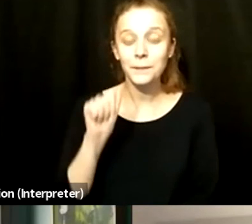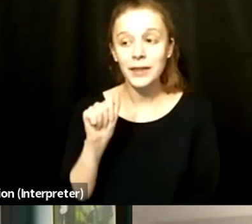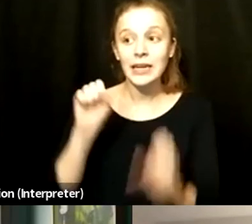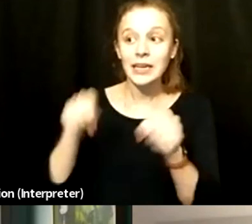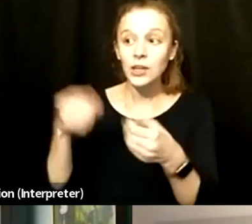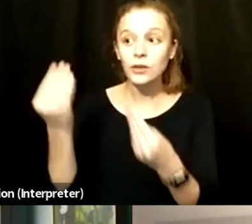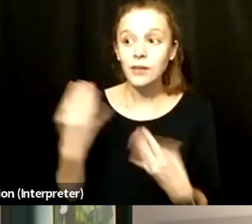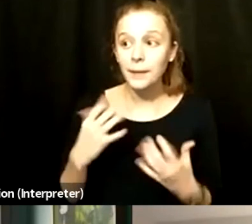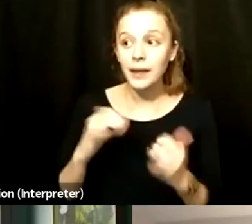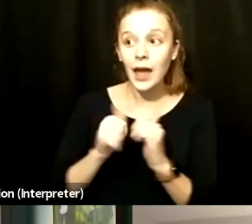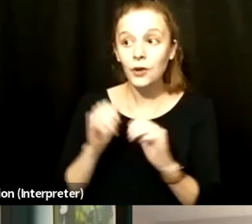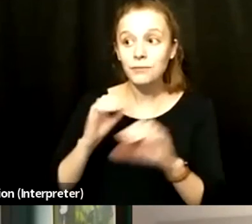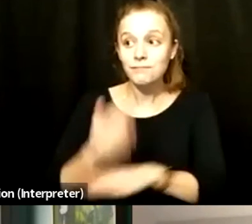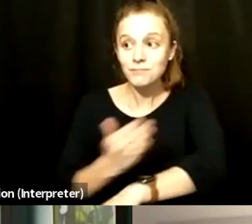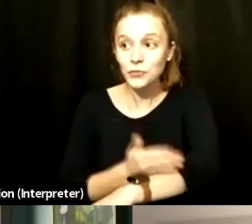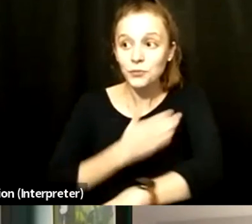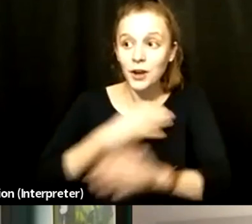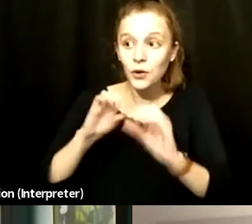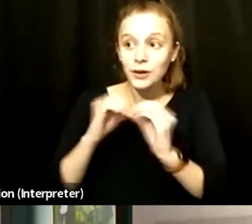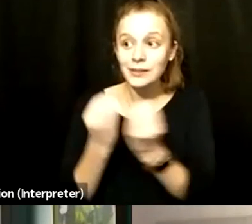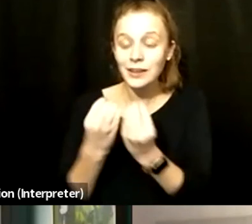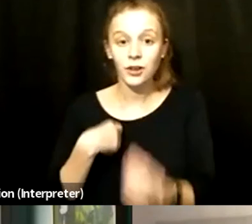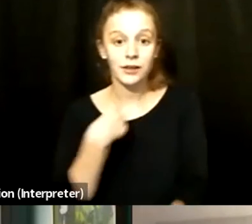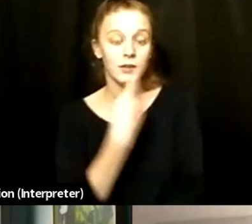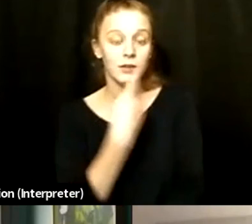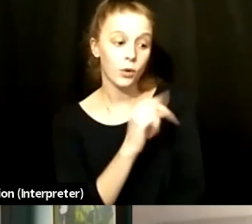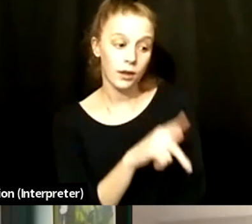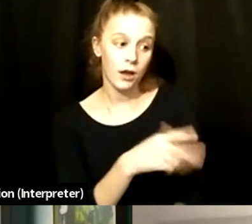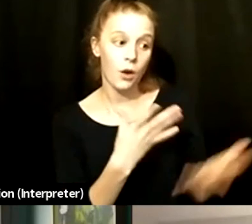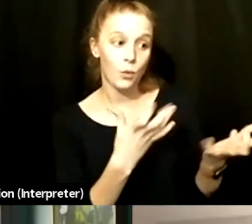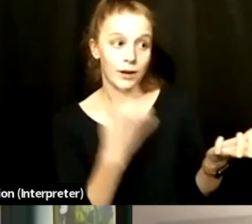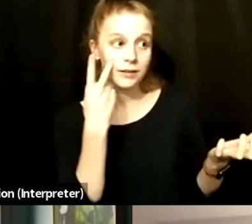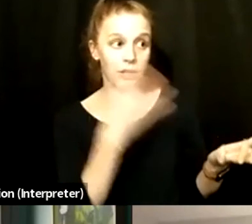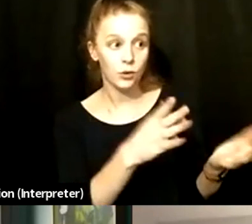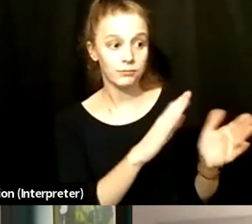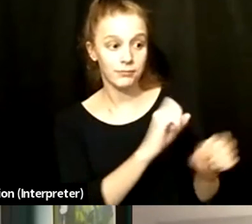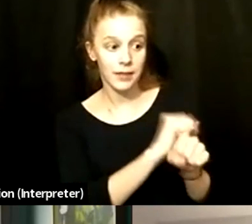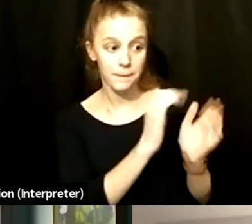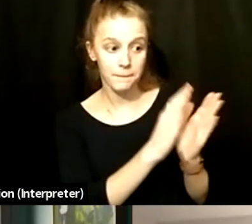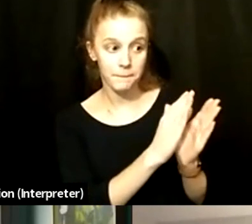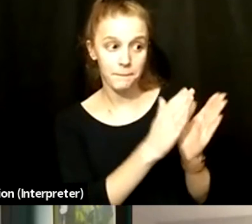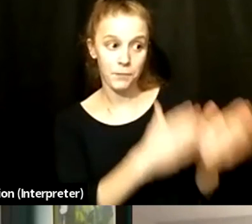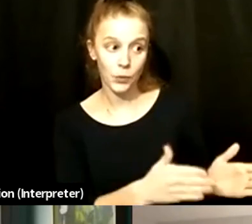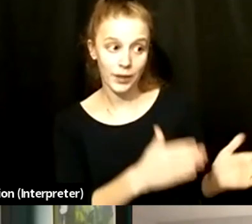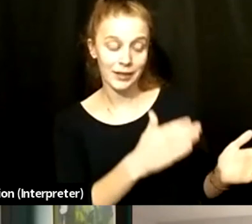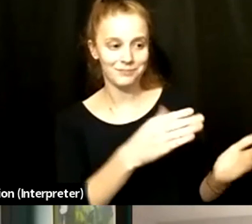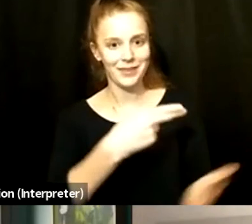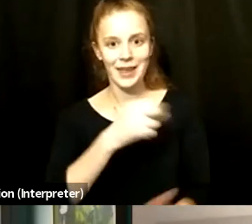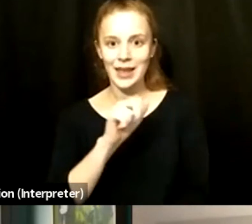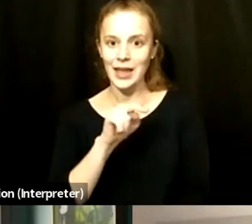I literally say, all right, what I want is to see your employee handbook. I want to see your policy